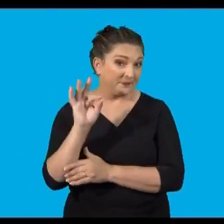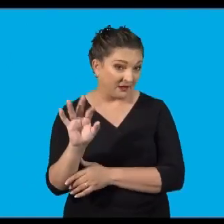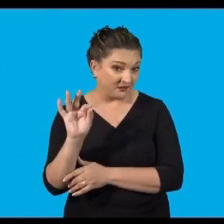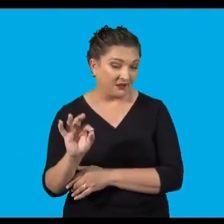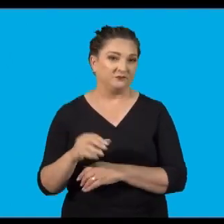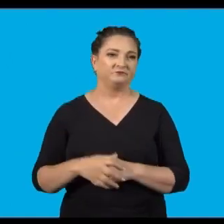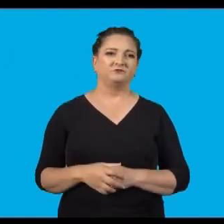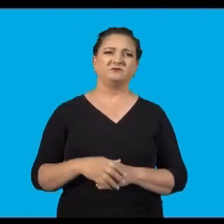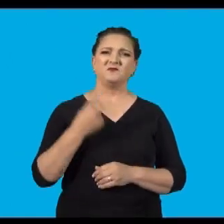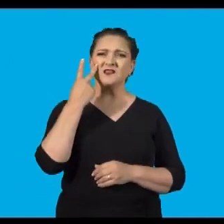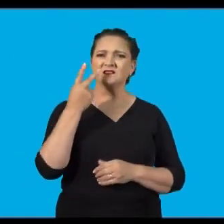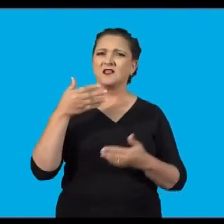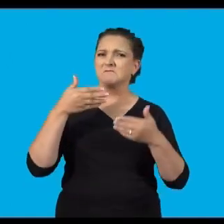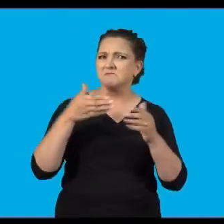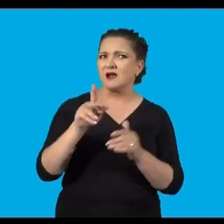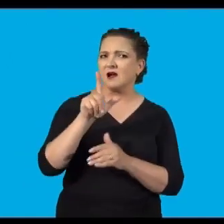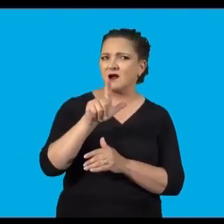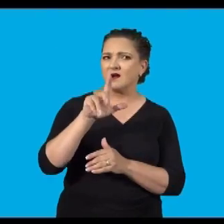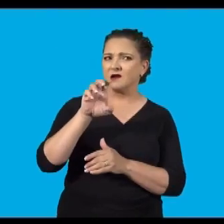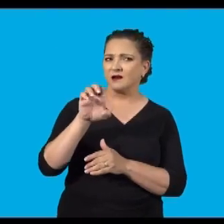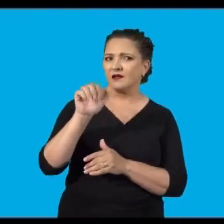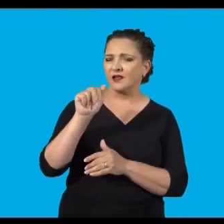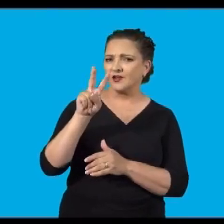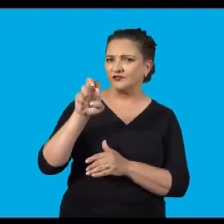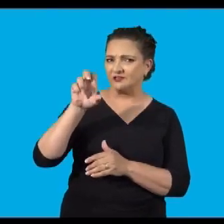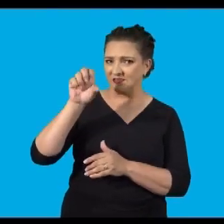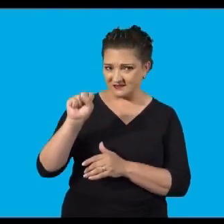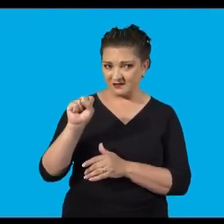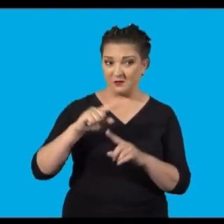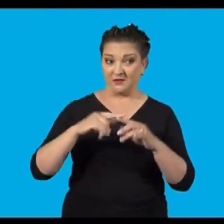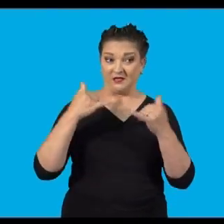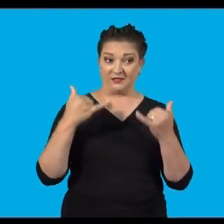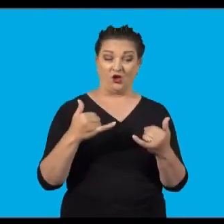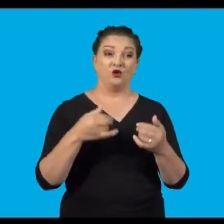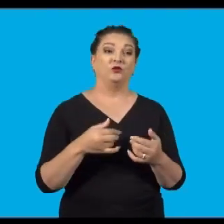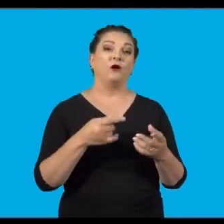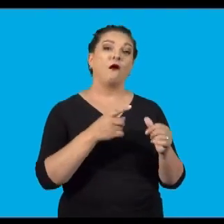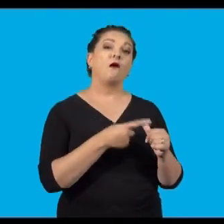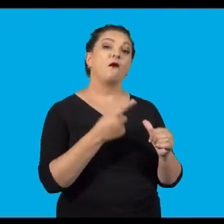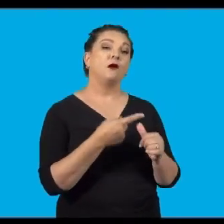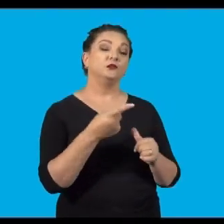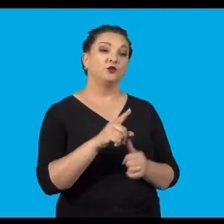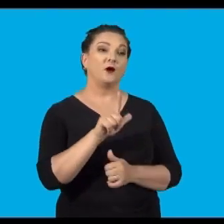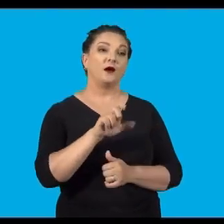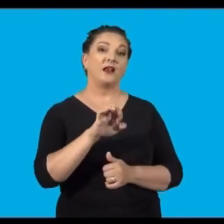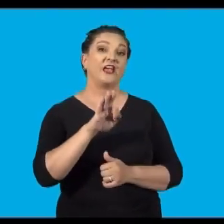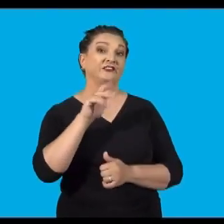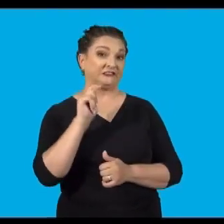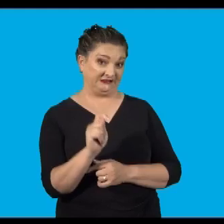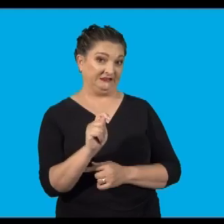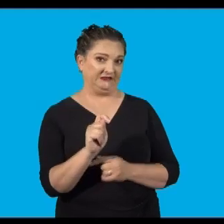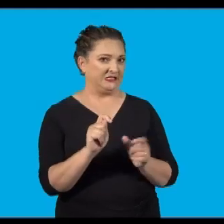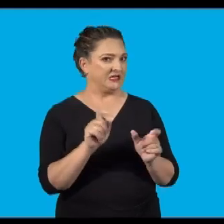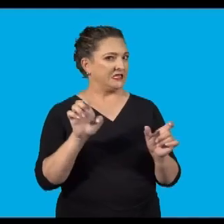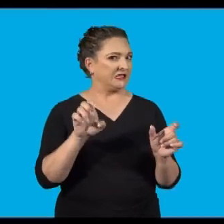right. Identify your verb, leaves, and our response shows Tsepo left. Now there's your irregular